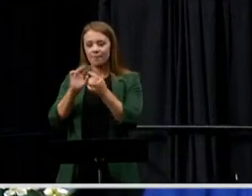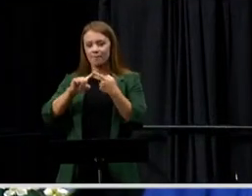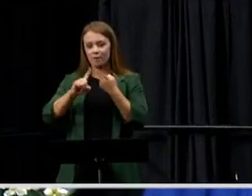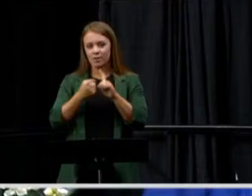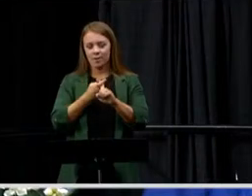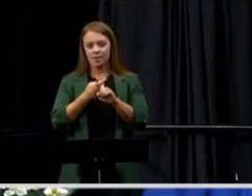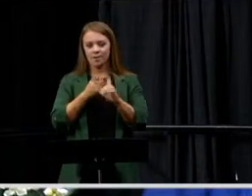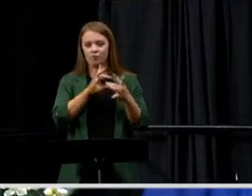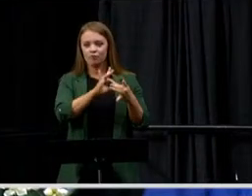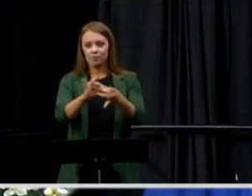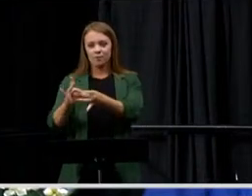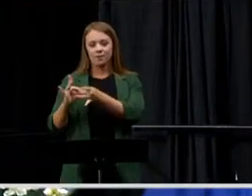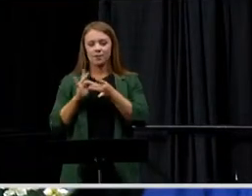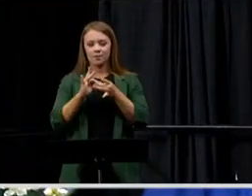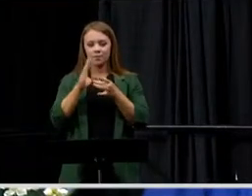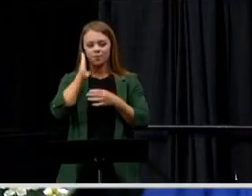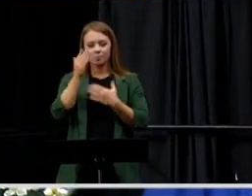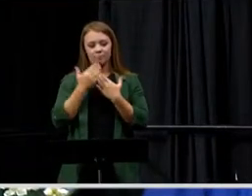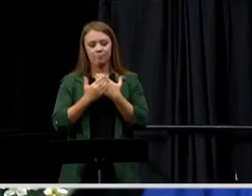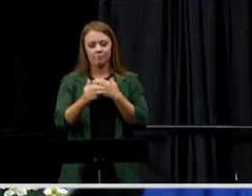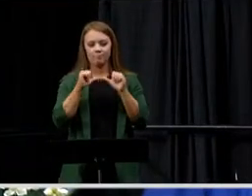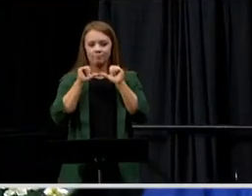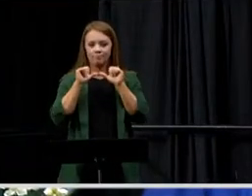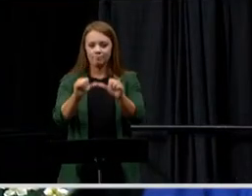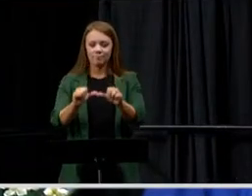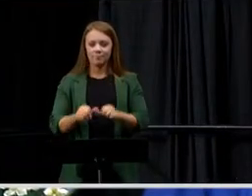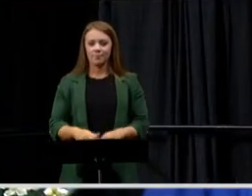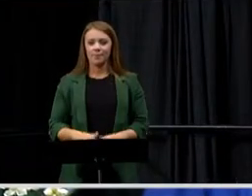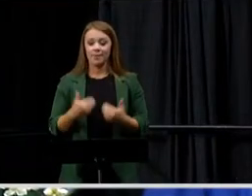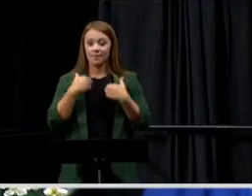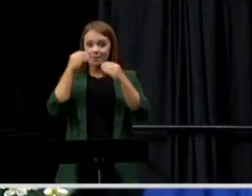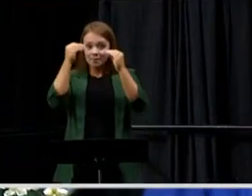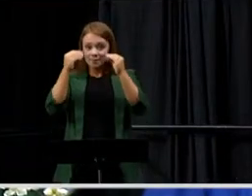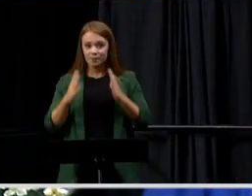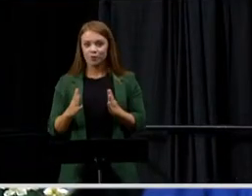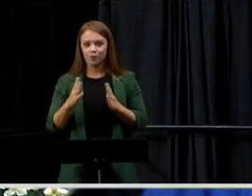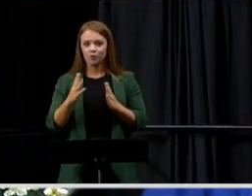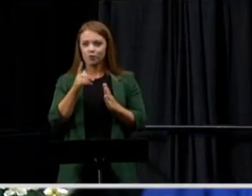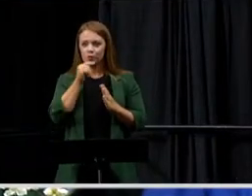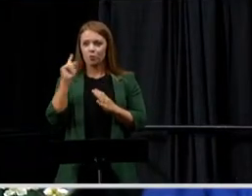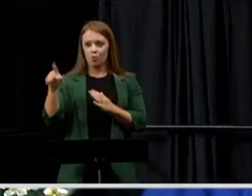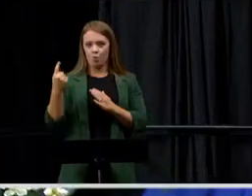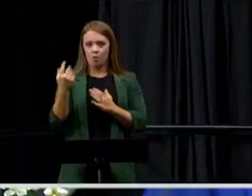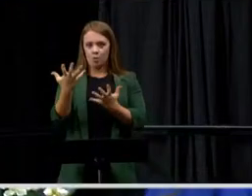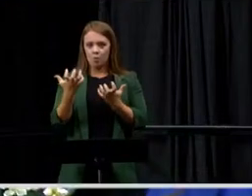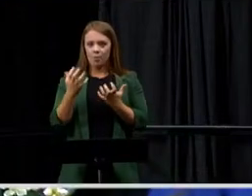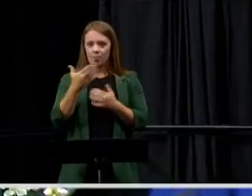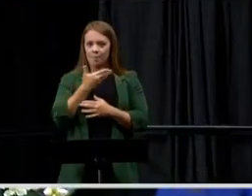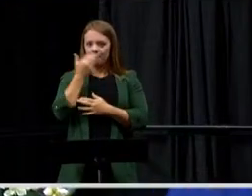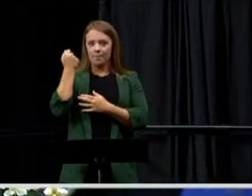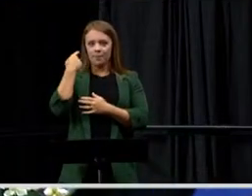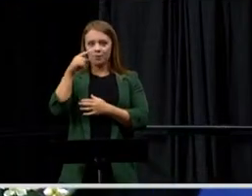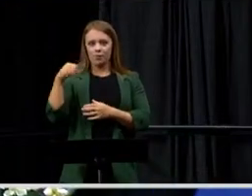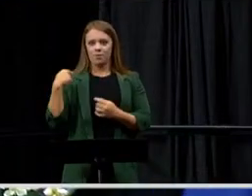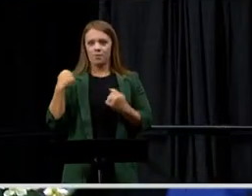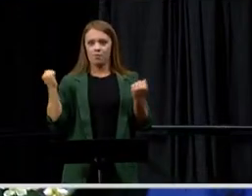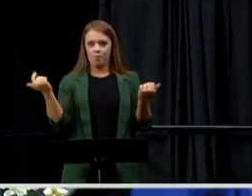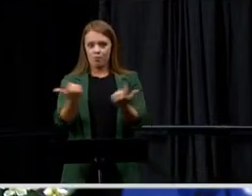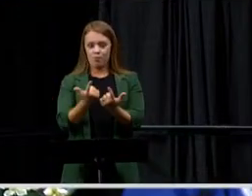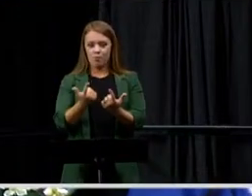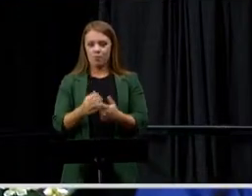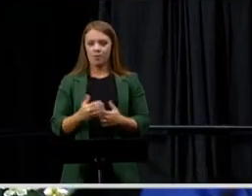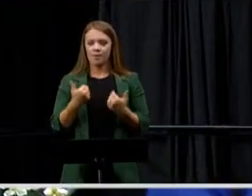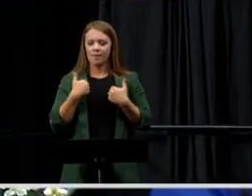forever. Rewarding to have had teachers who only want the best for us. Rewarding to have the opportunities to